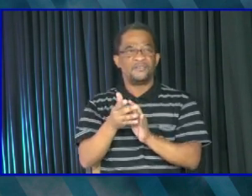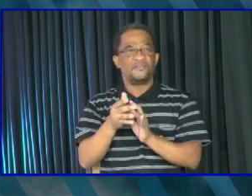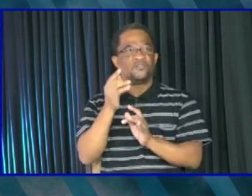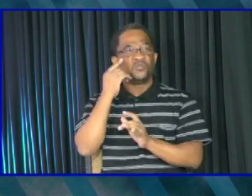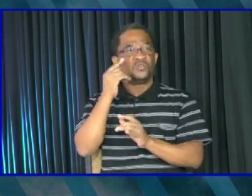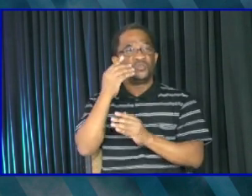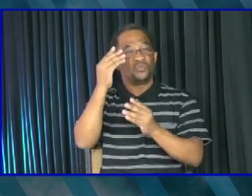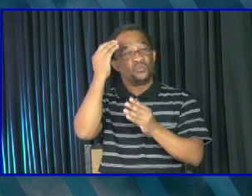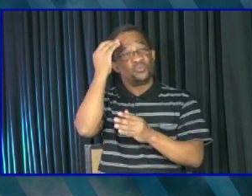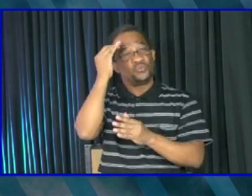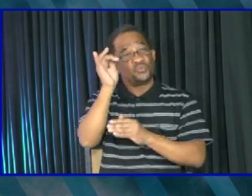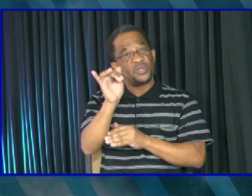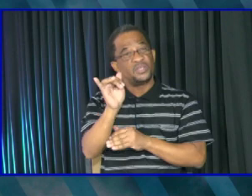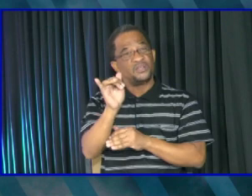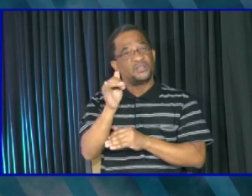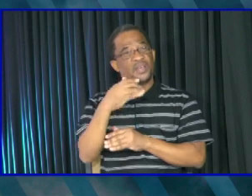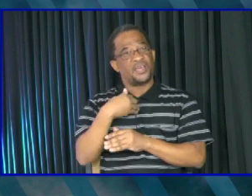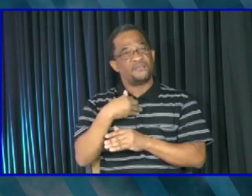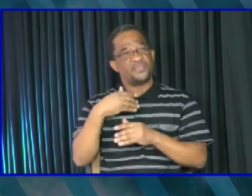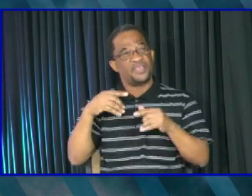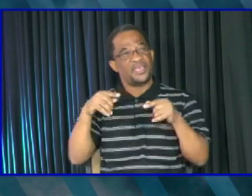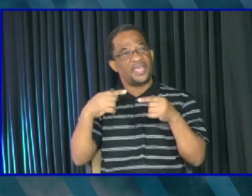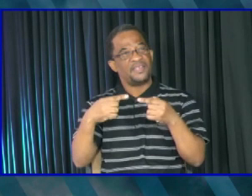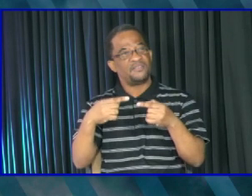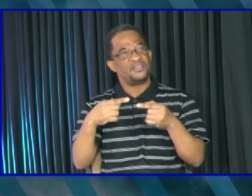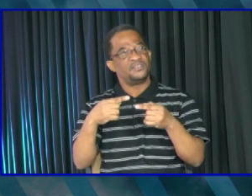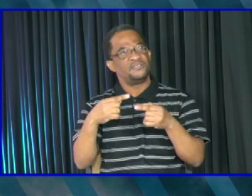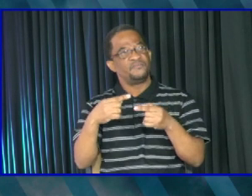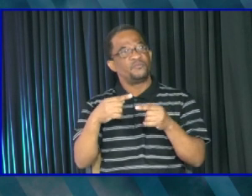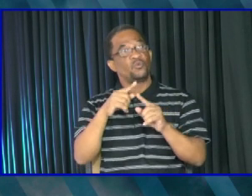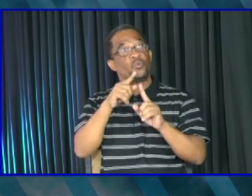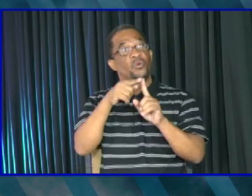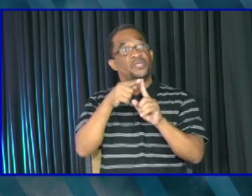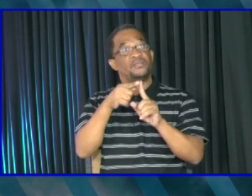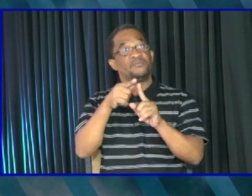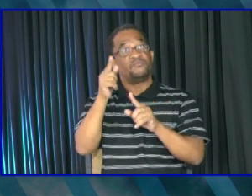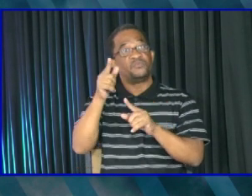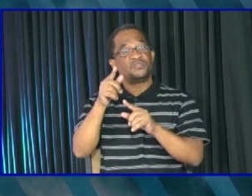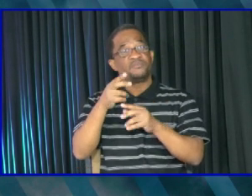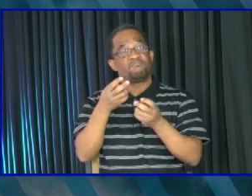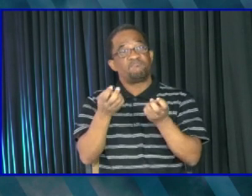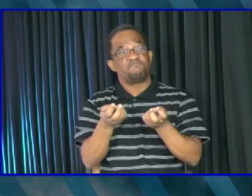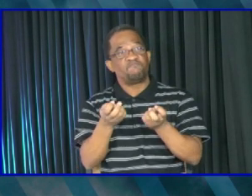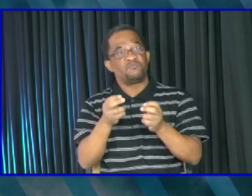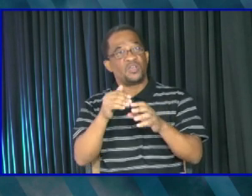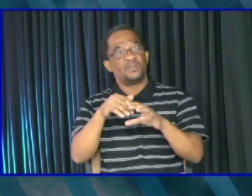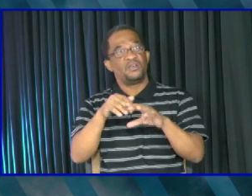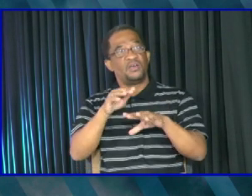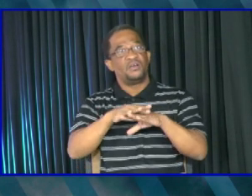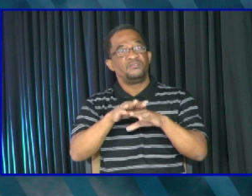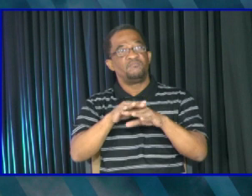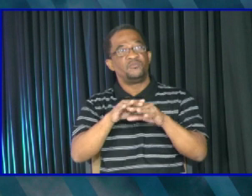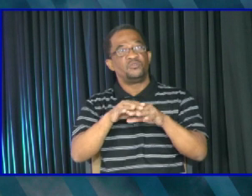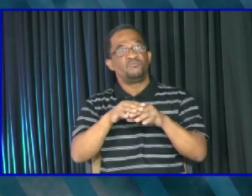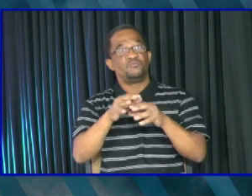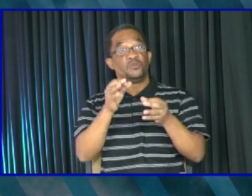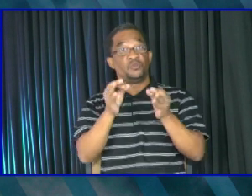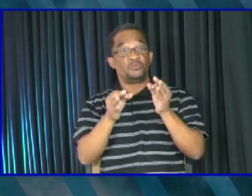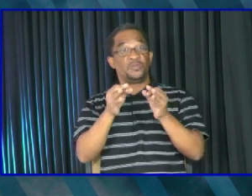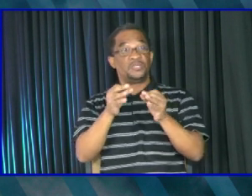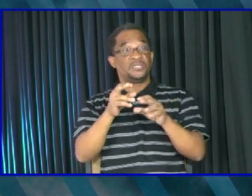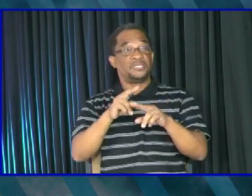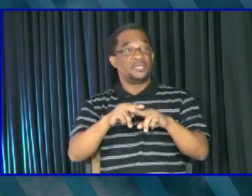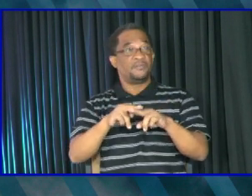envy they had delivered him. When he was set down on the judgment seat,